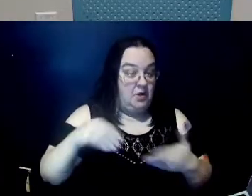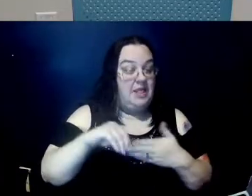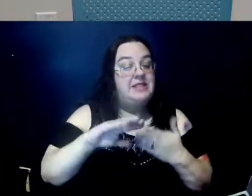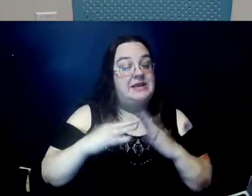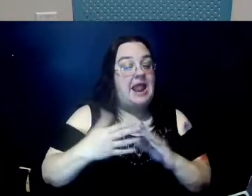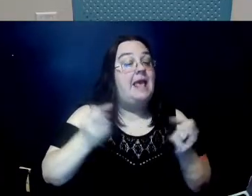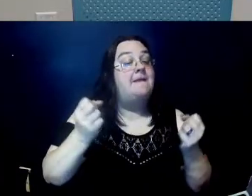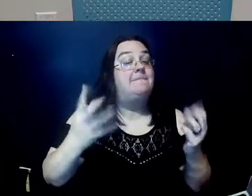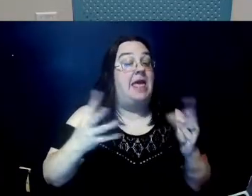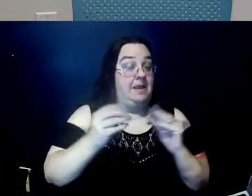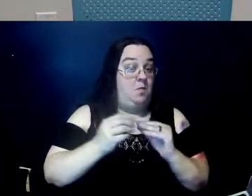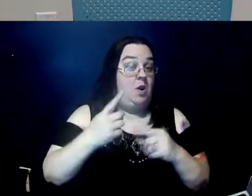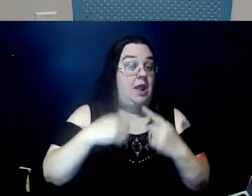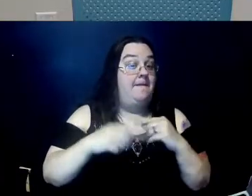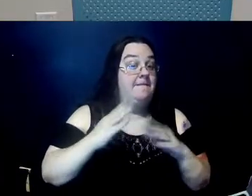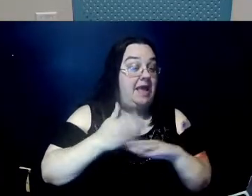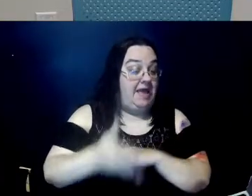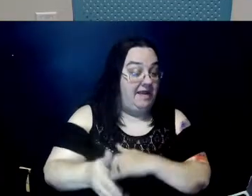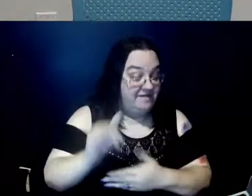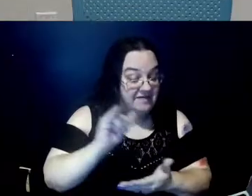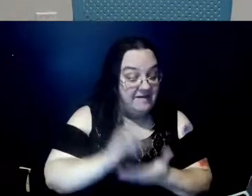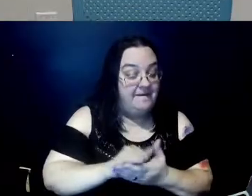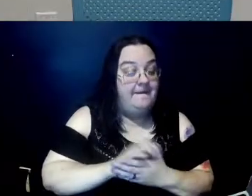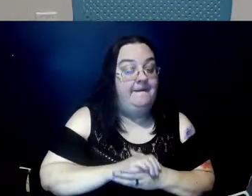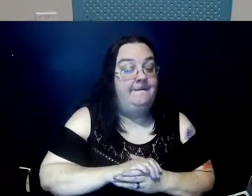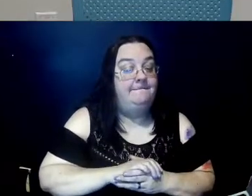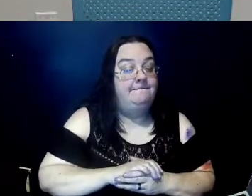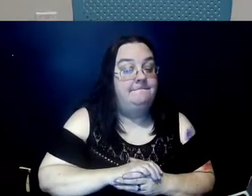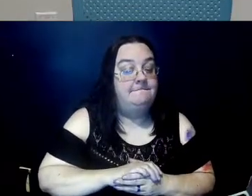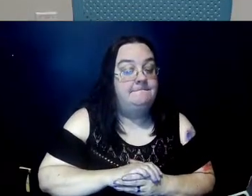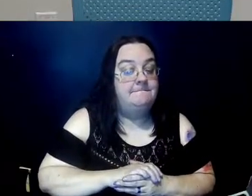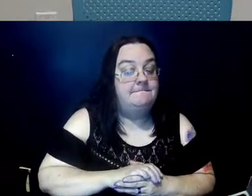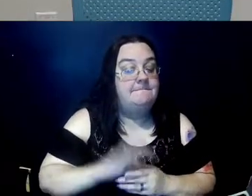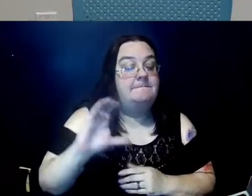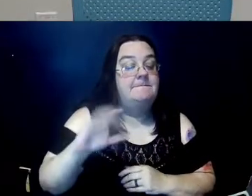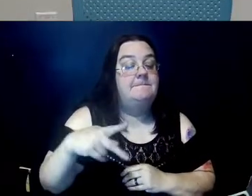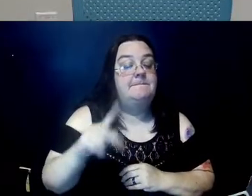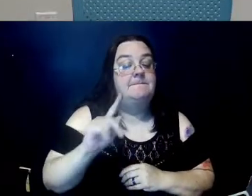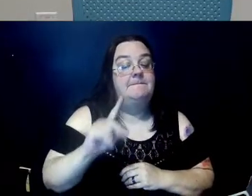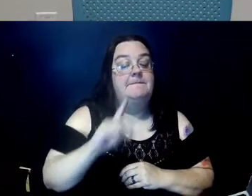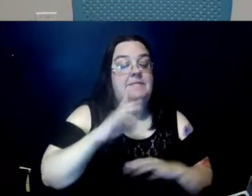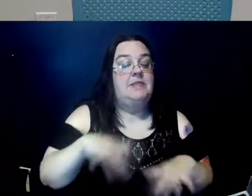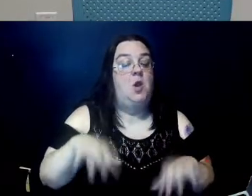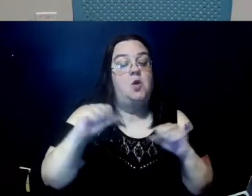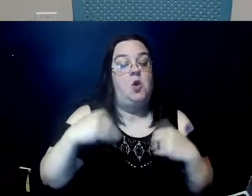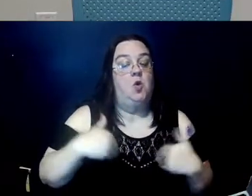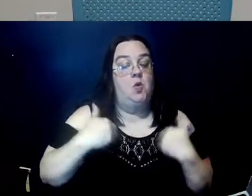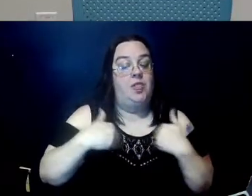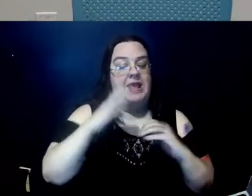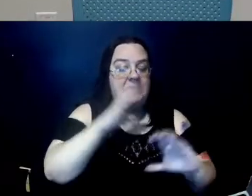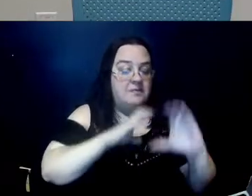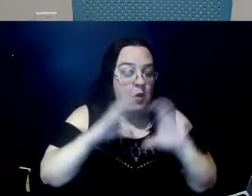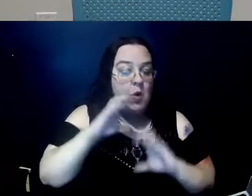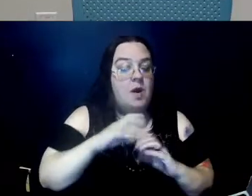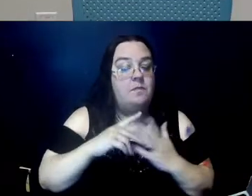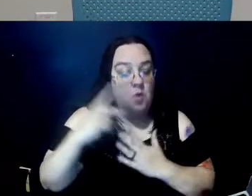come after that. CPD is hosting a Youth Explorer program, as you all are aware of, and we